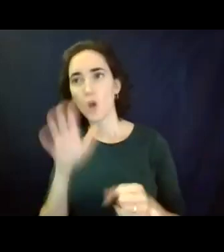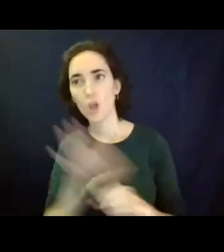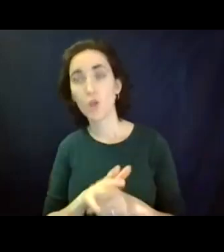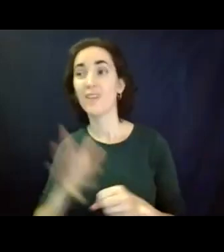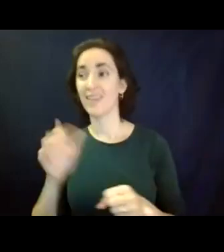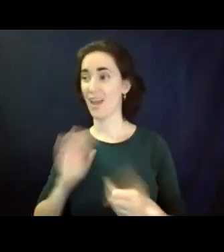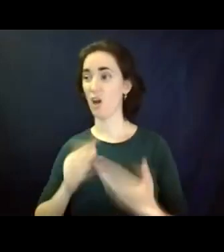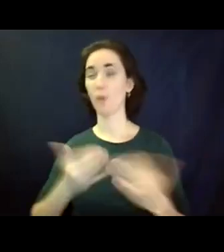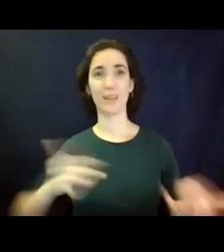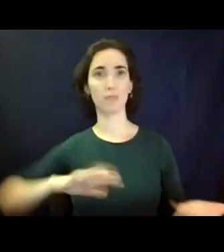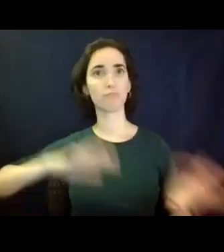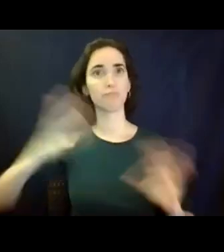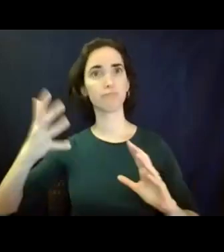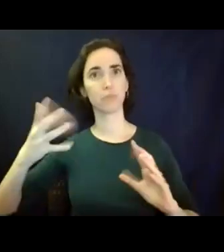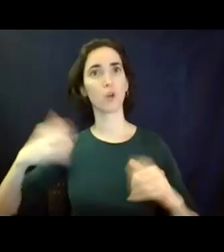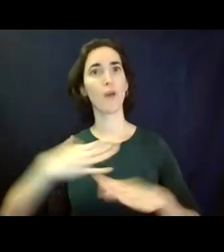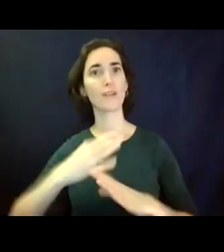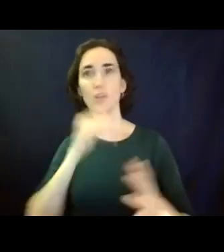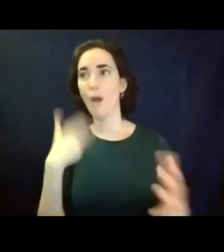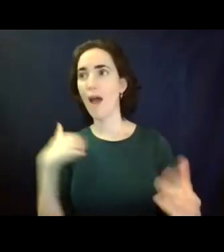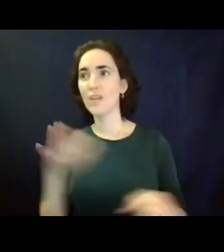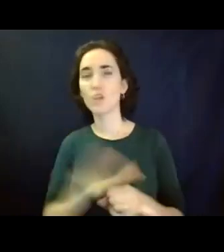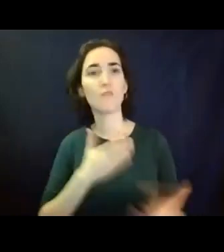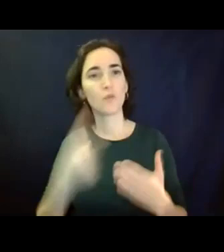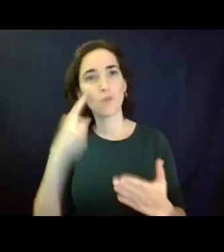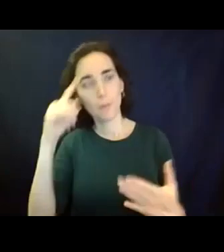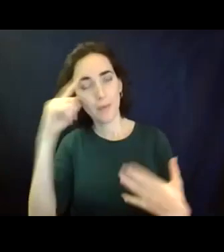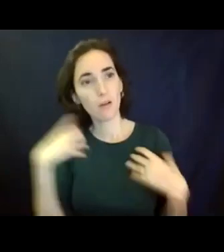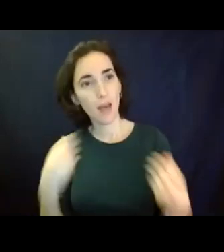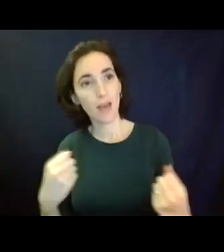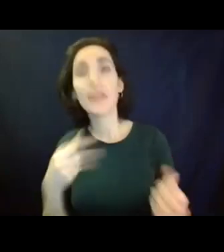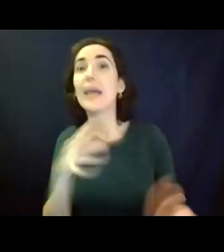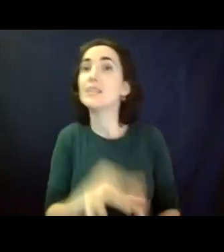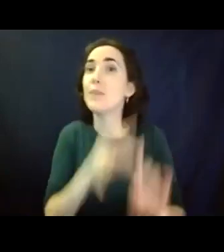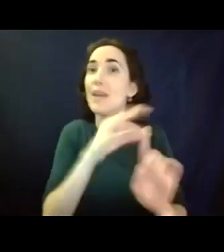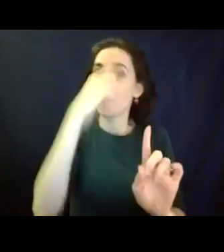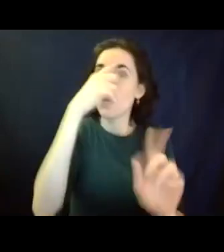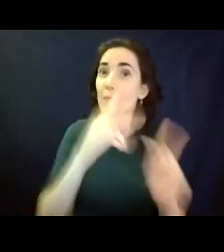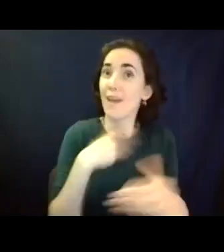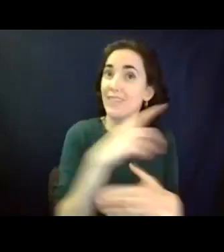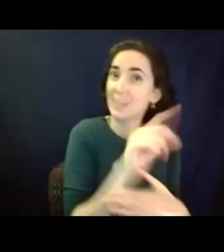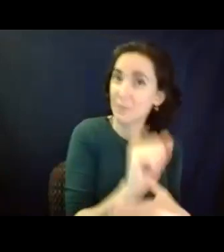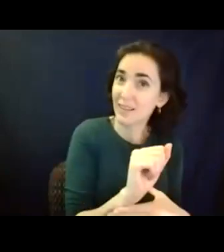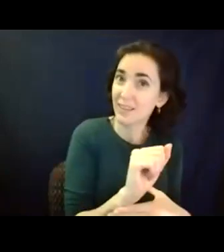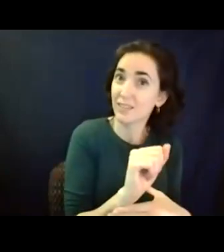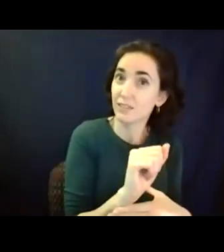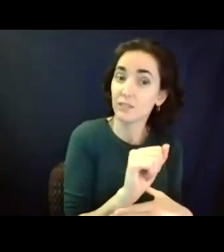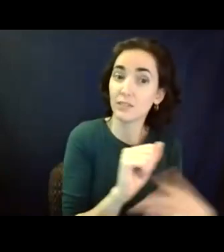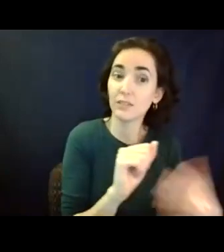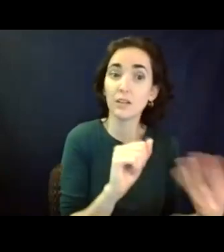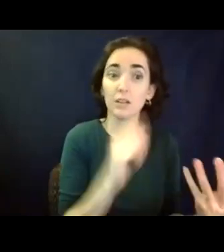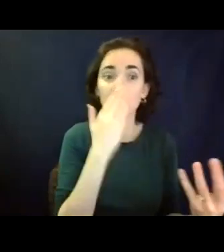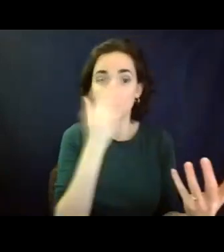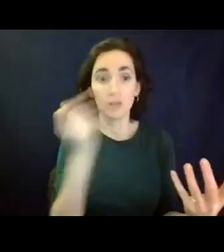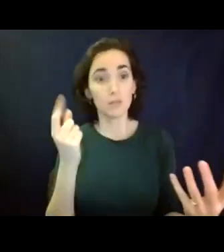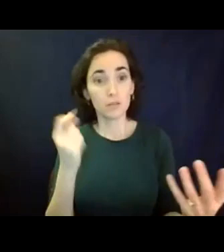our community right now, where we don't have enough mental health services, especially for people with disabilities, despite the fact that there